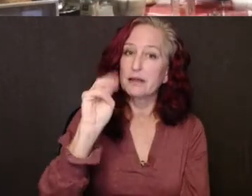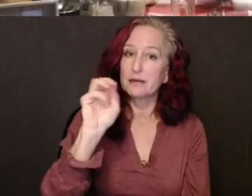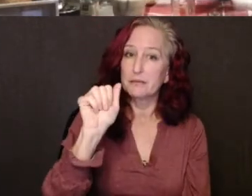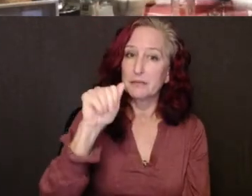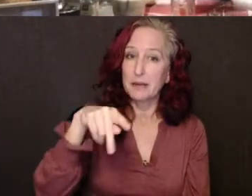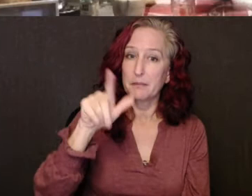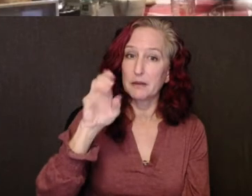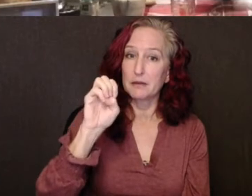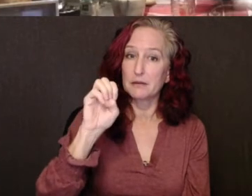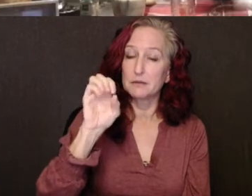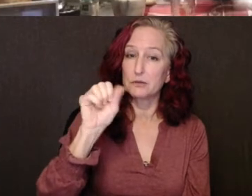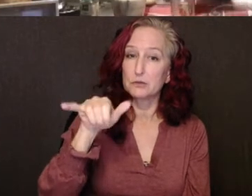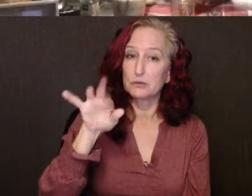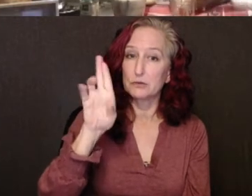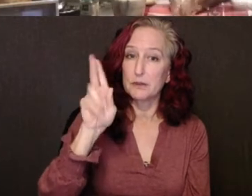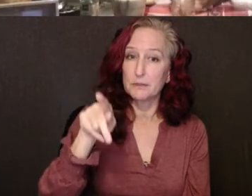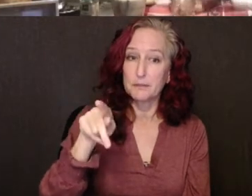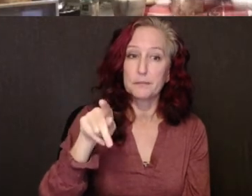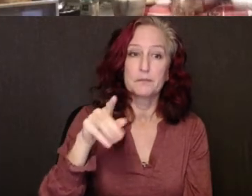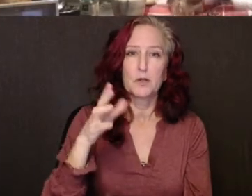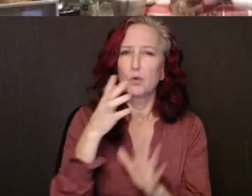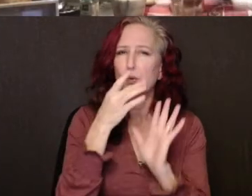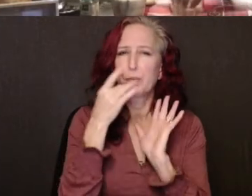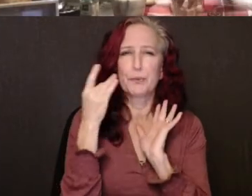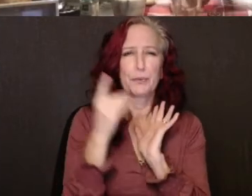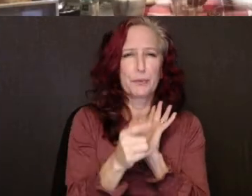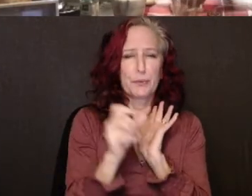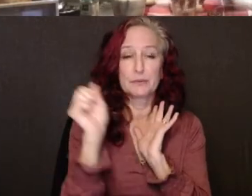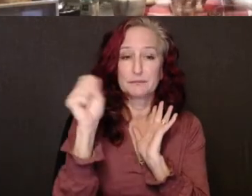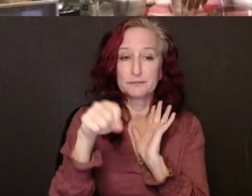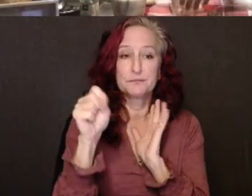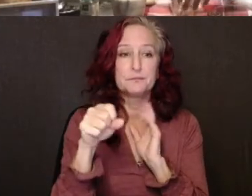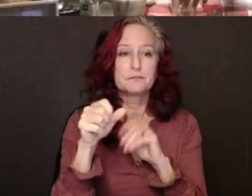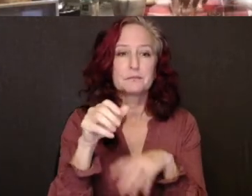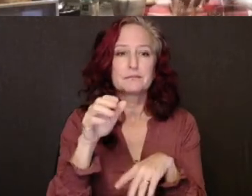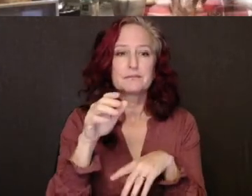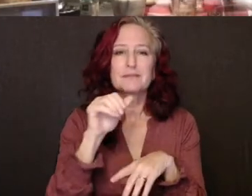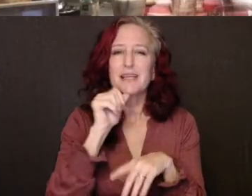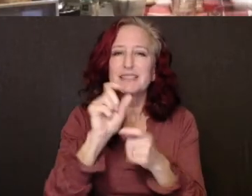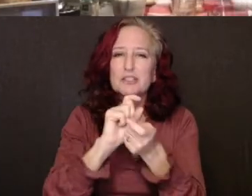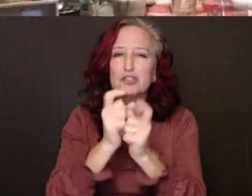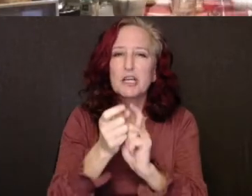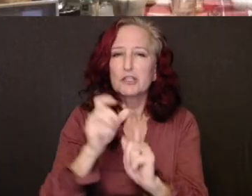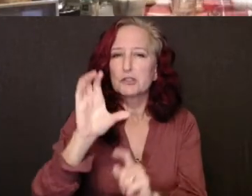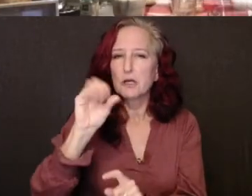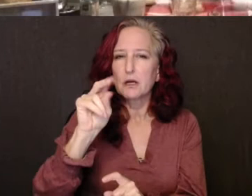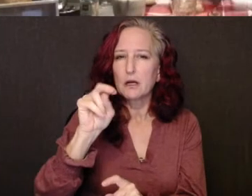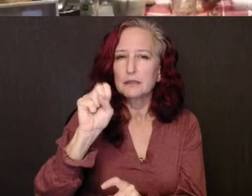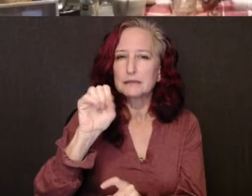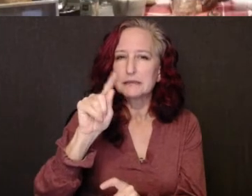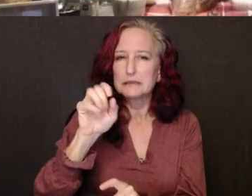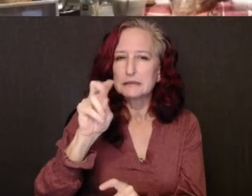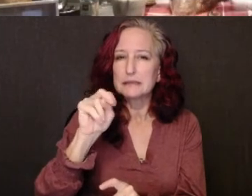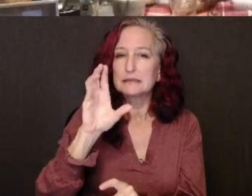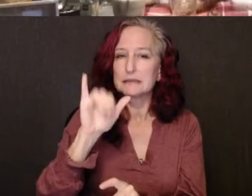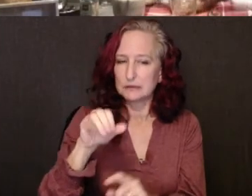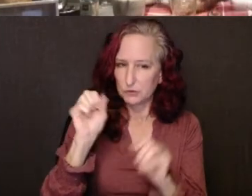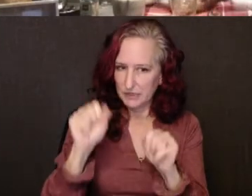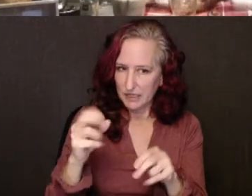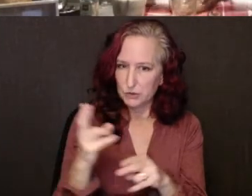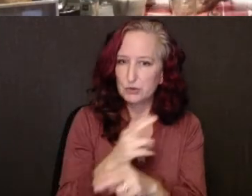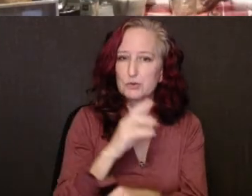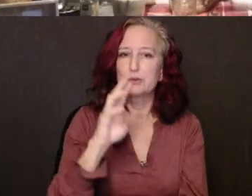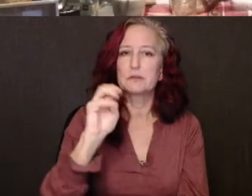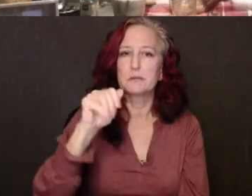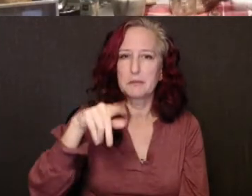If you use regular sugar, you probably wouldn't get. Use brown sugar. Yeah, regular white granulated. Yeah, you could